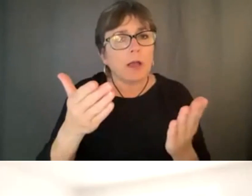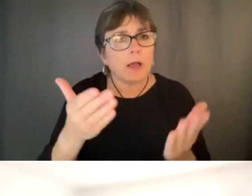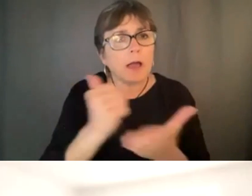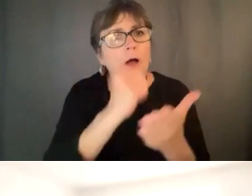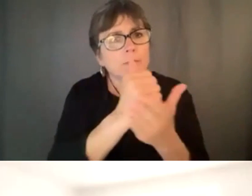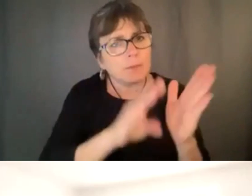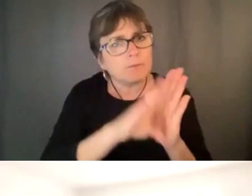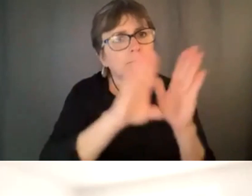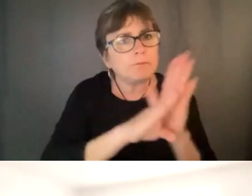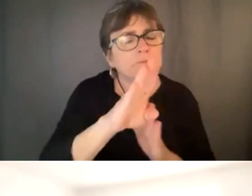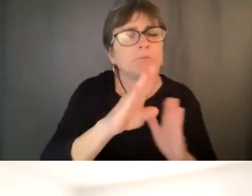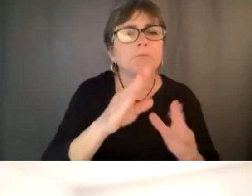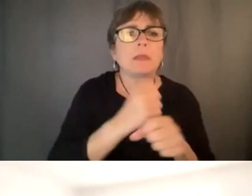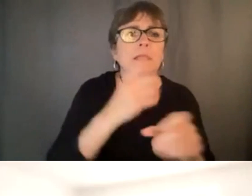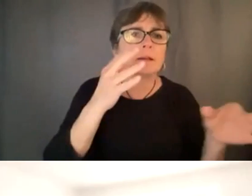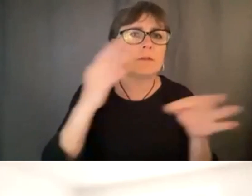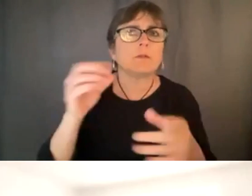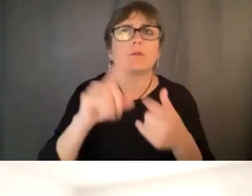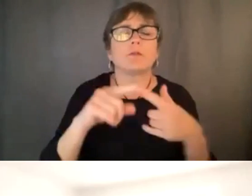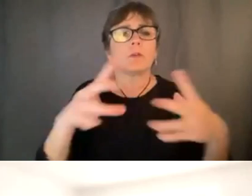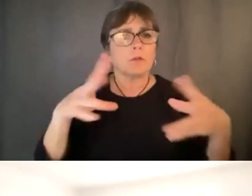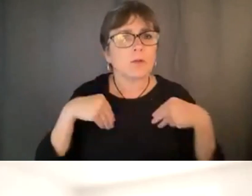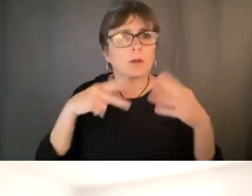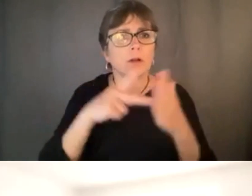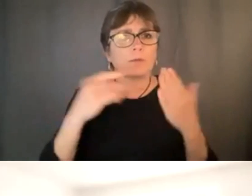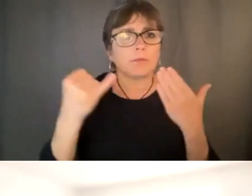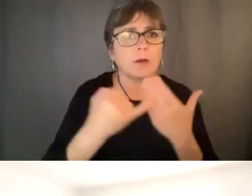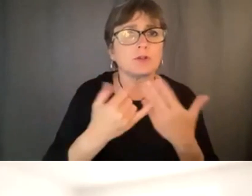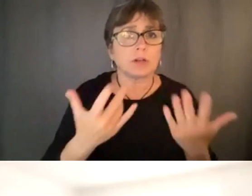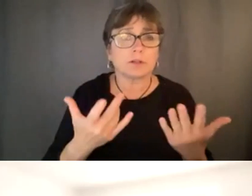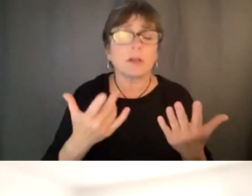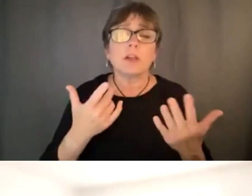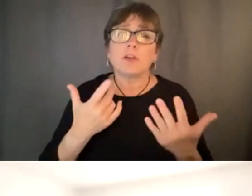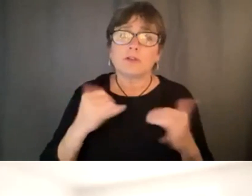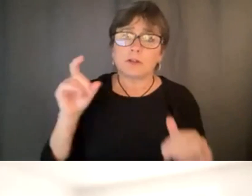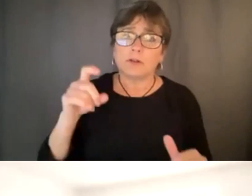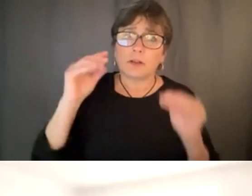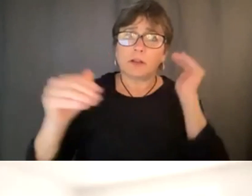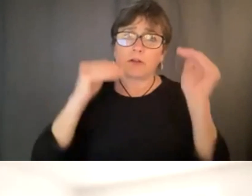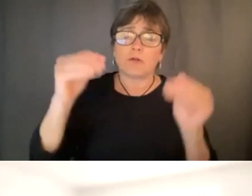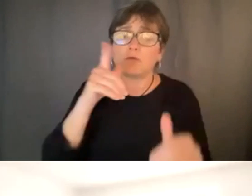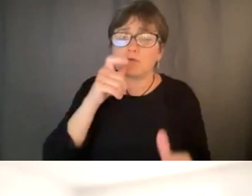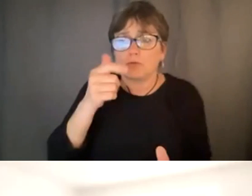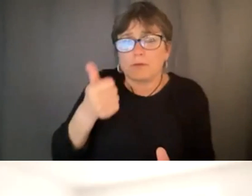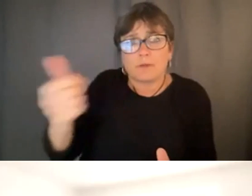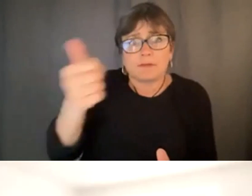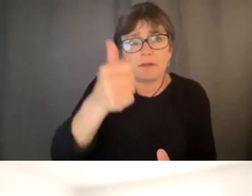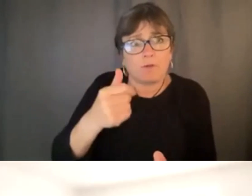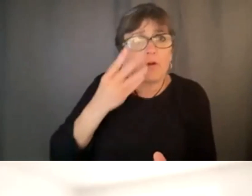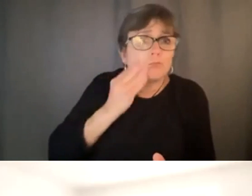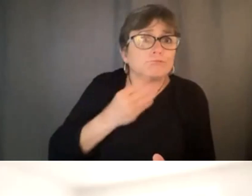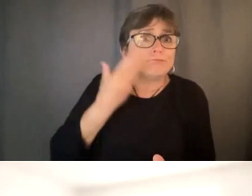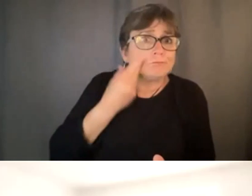and so forth. But that takes adults. That takes people that have been in those roles, who have experienced things.